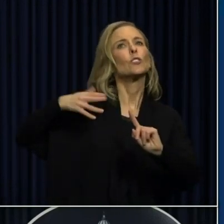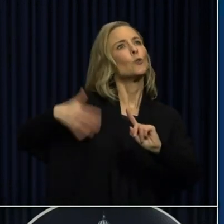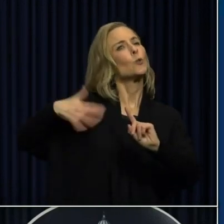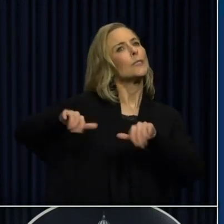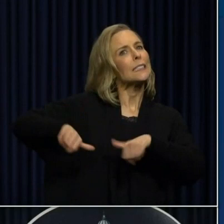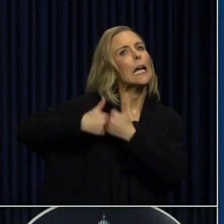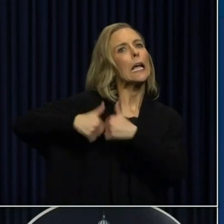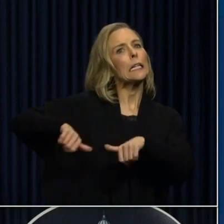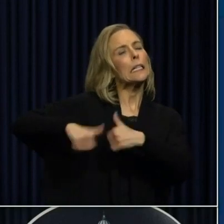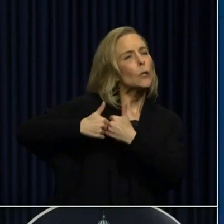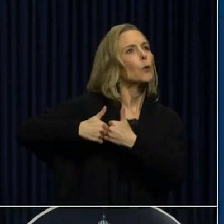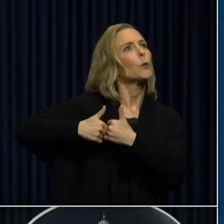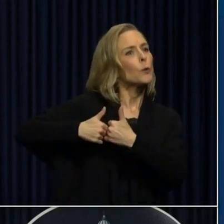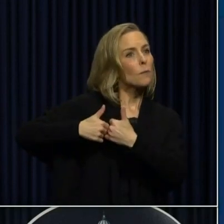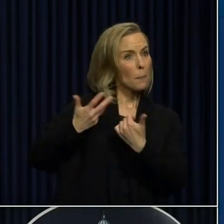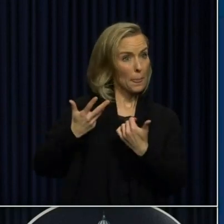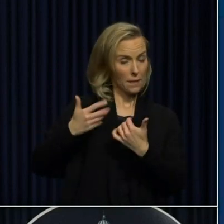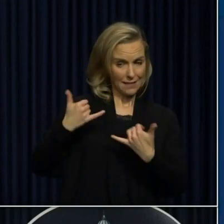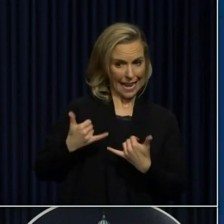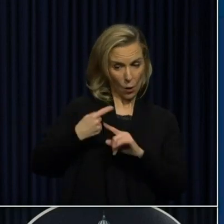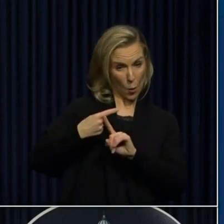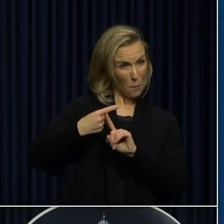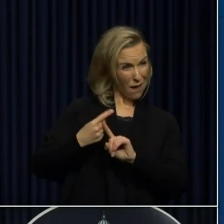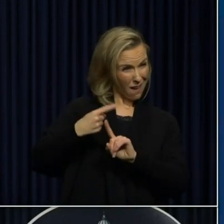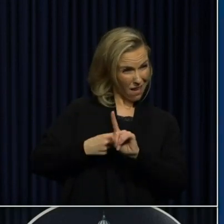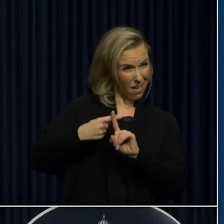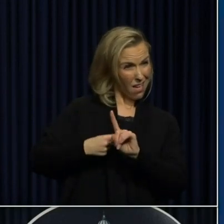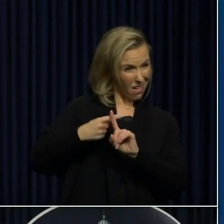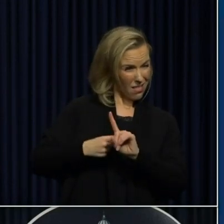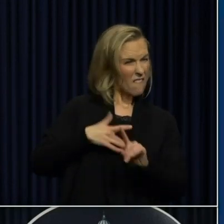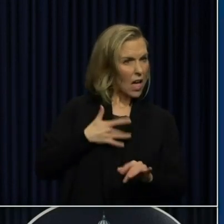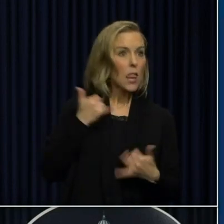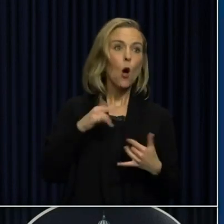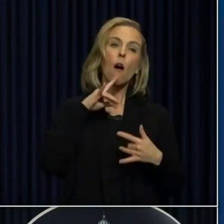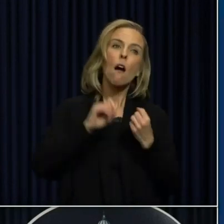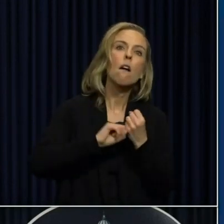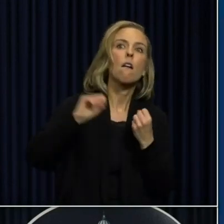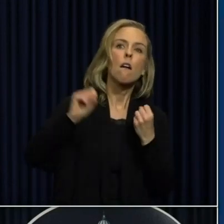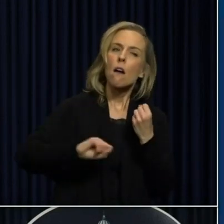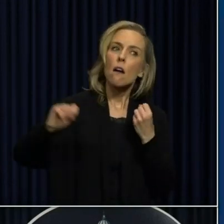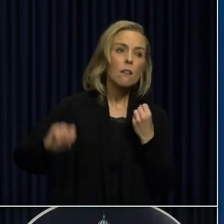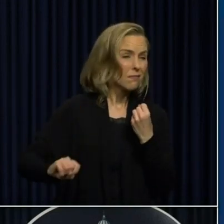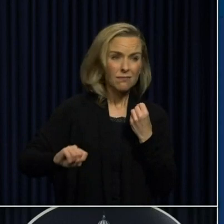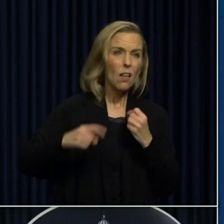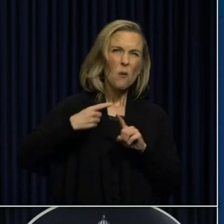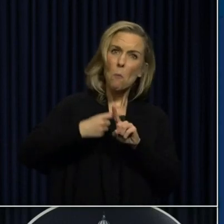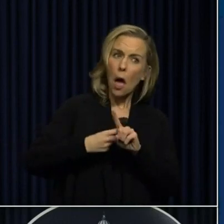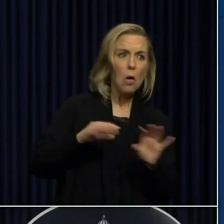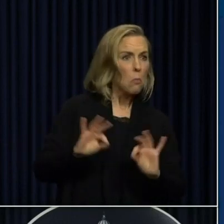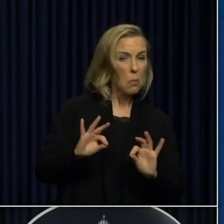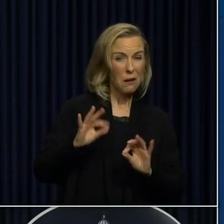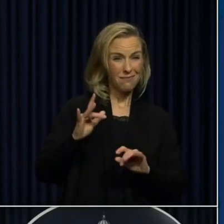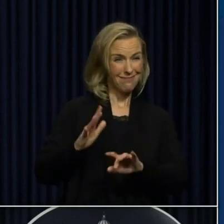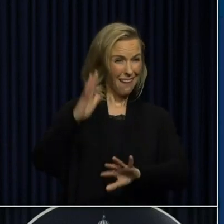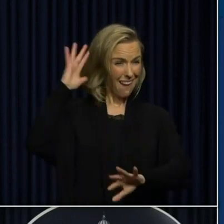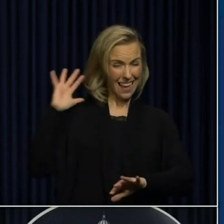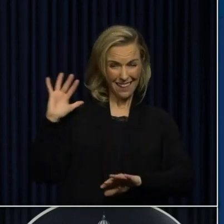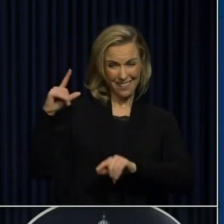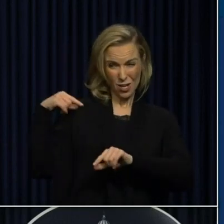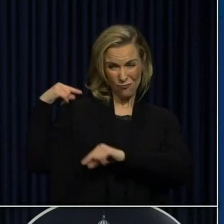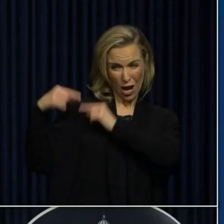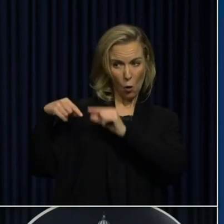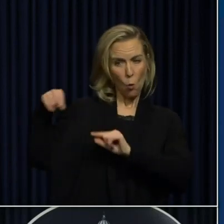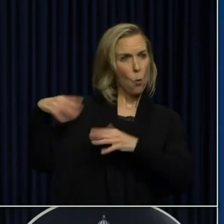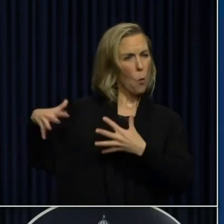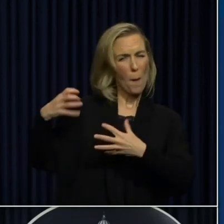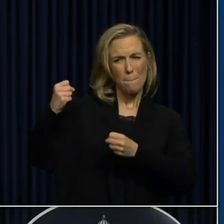feels like it's been a long time. It's a little over a month, but remember, that greatest generation went through years of what